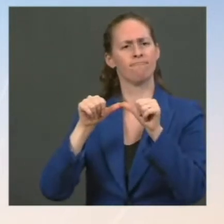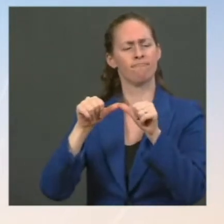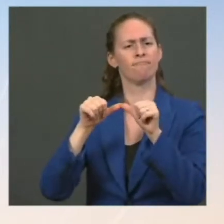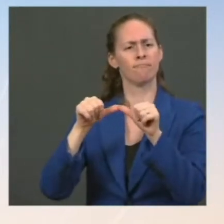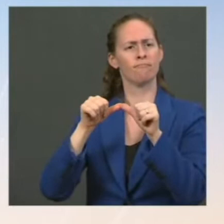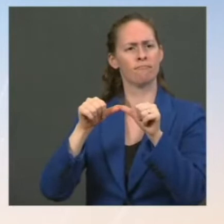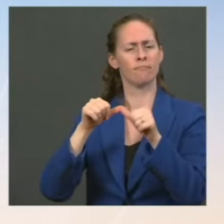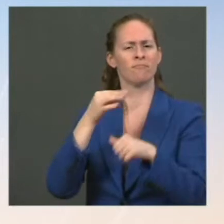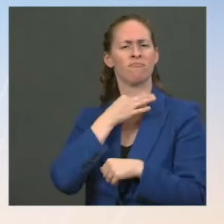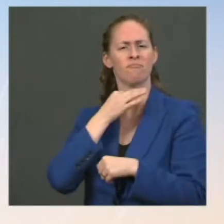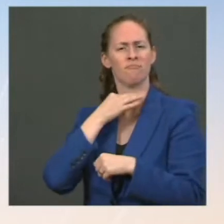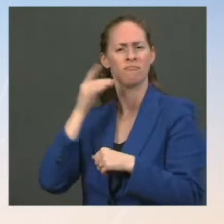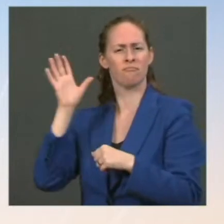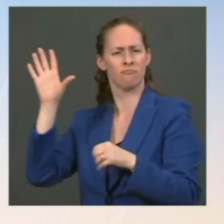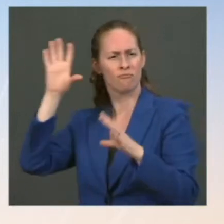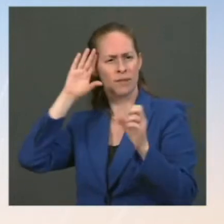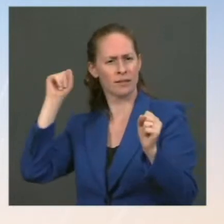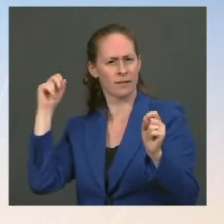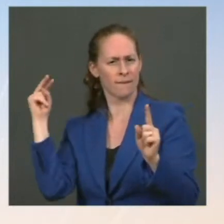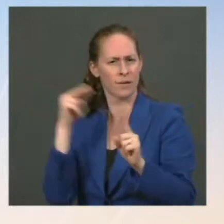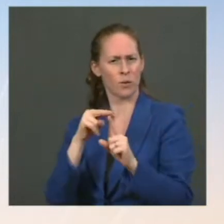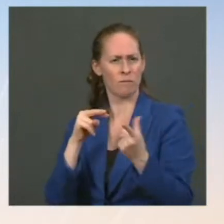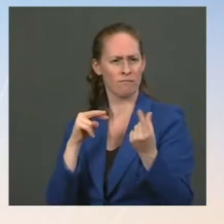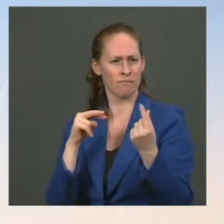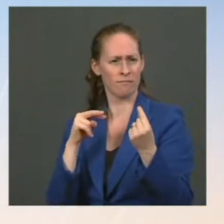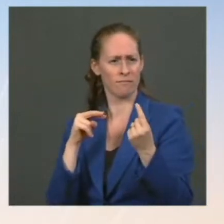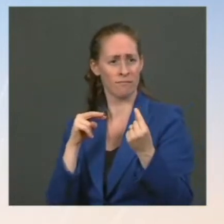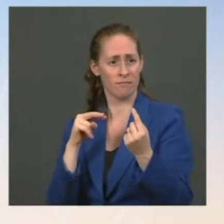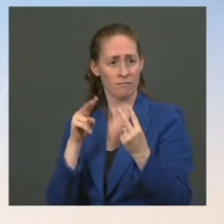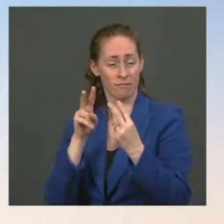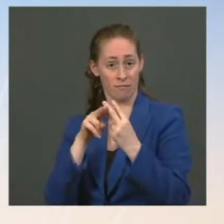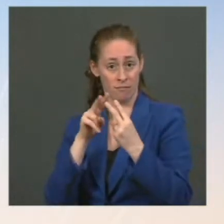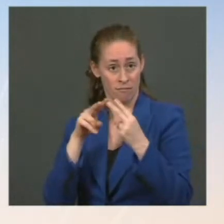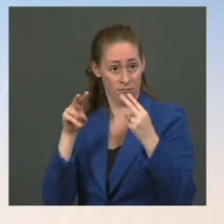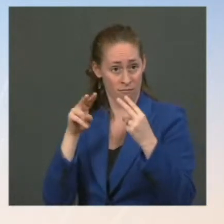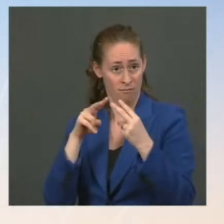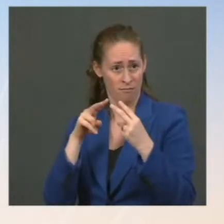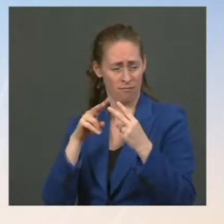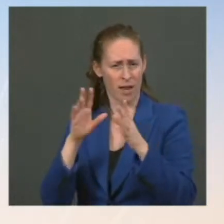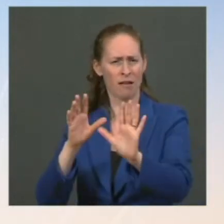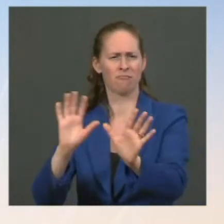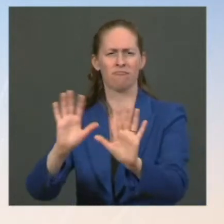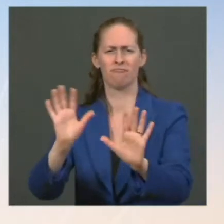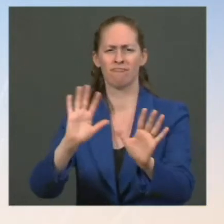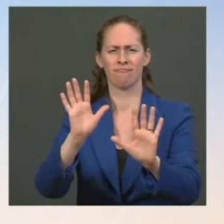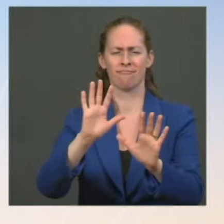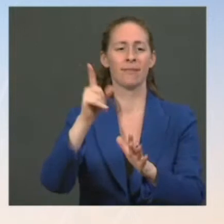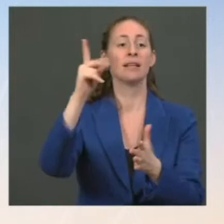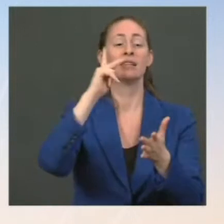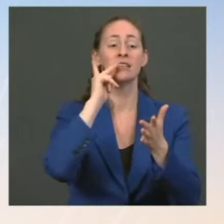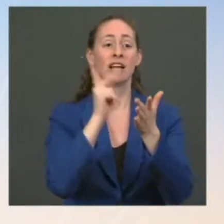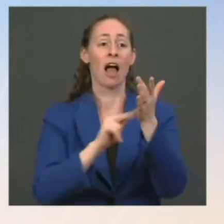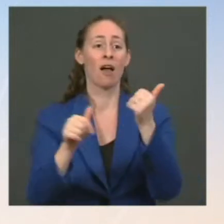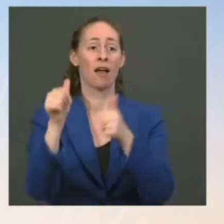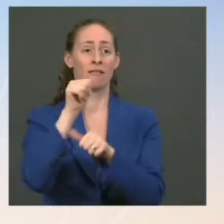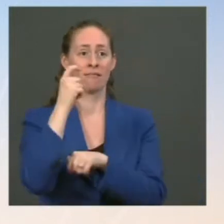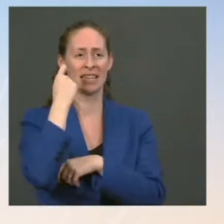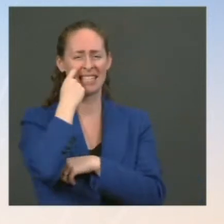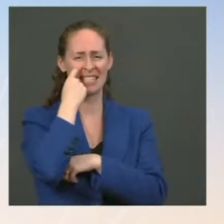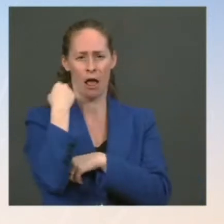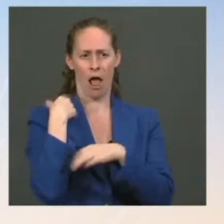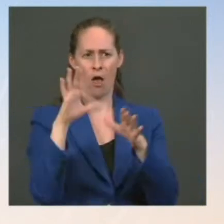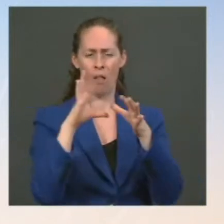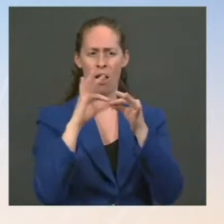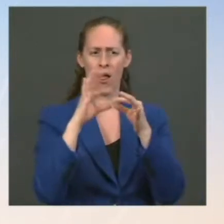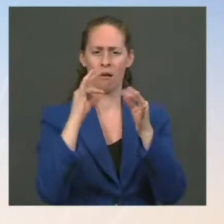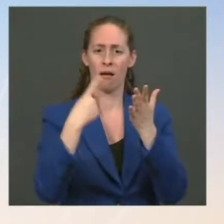over, a host of other issues? Well, to be fair, I think what the Secretary was conveying is what I just conveyed about our China policy,